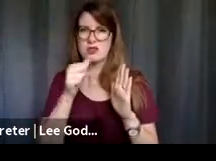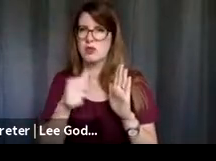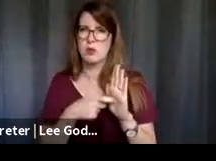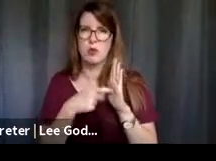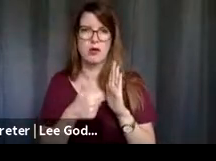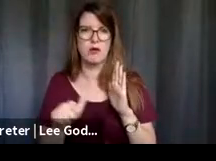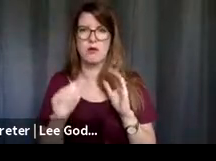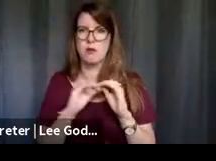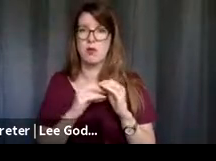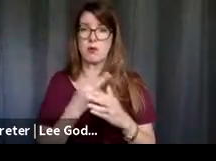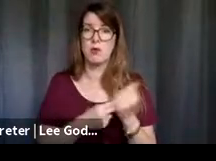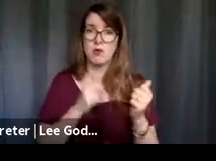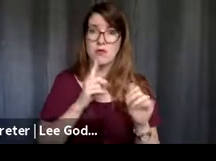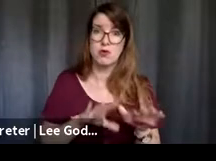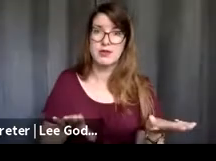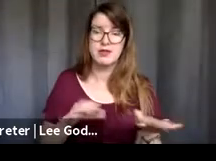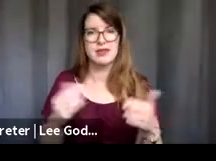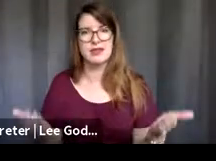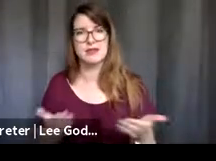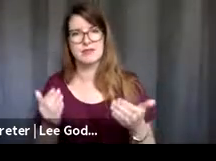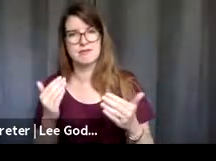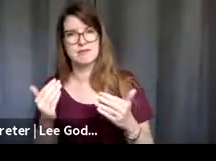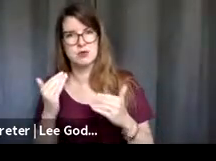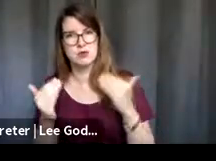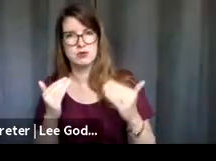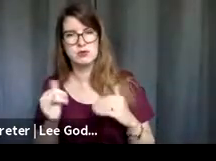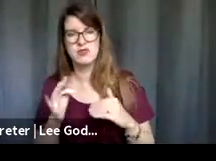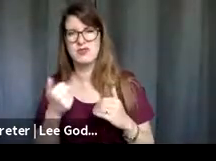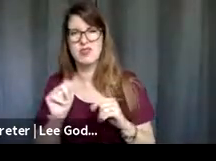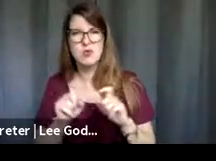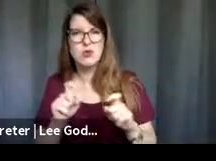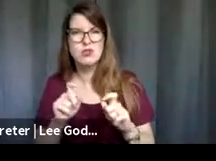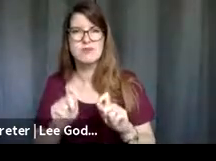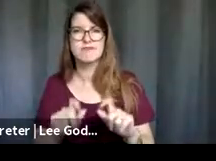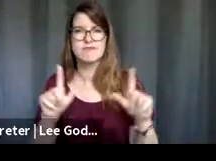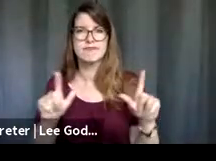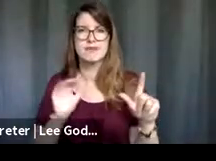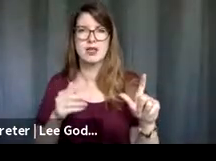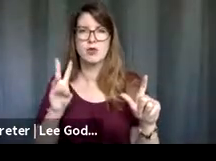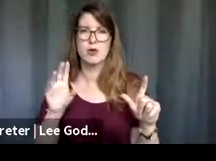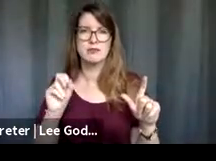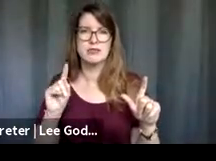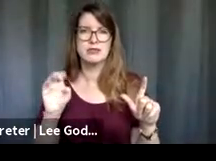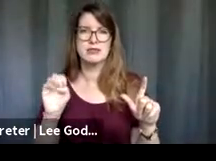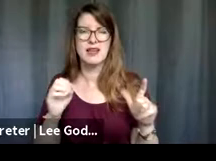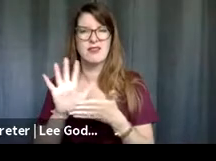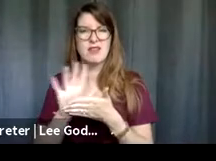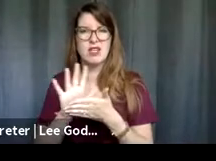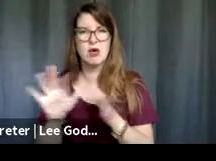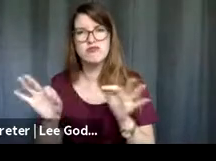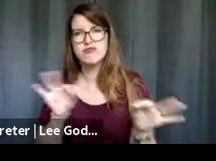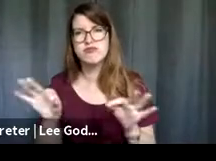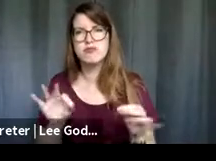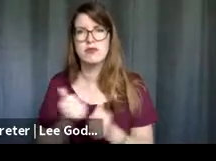anymore. That's both for kids and for here and adults. If you have any questions at all about that, you can go on our website, and we have a video there that